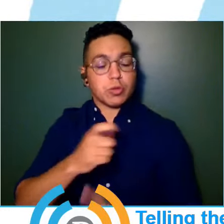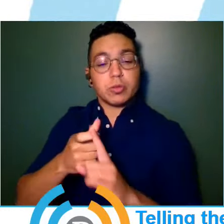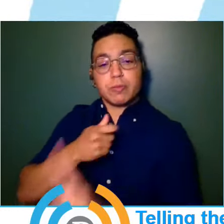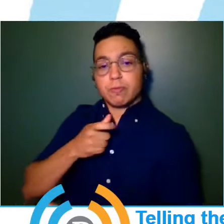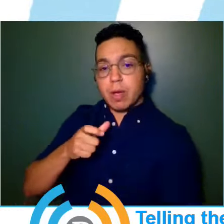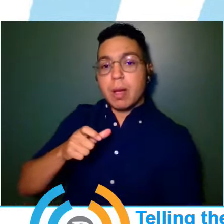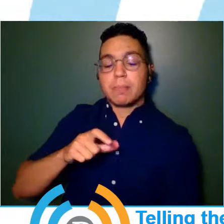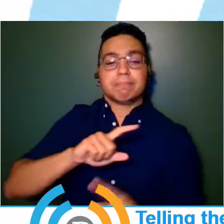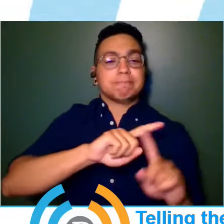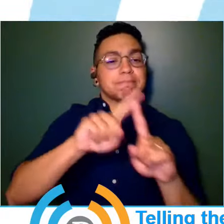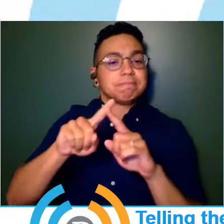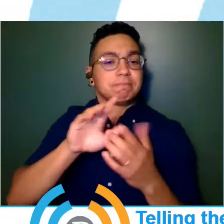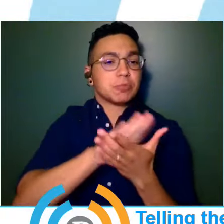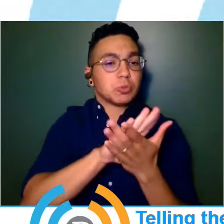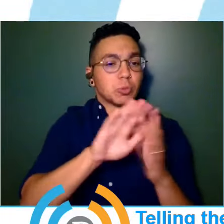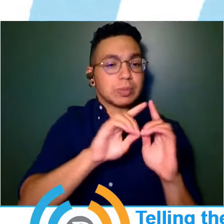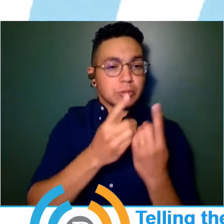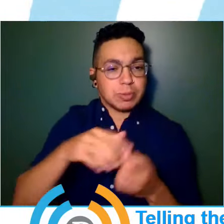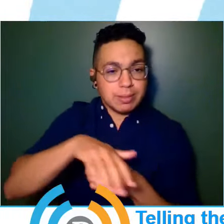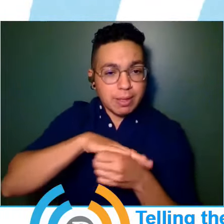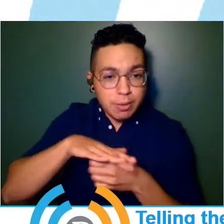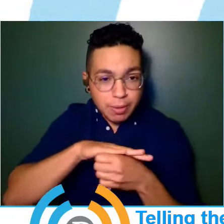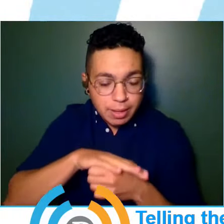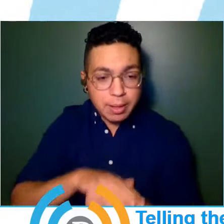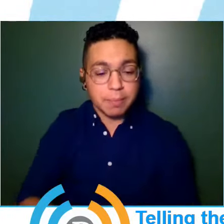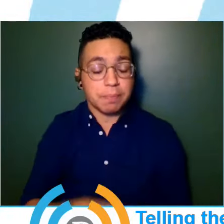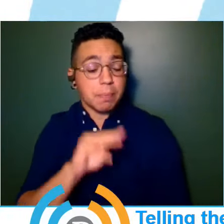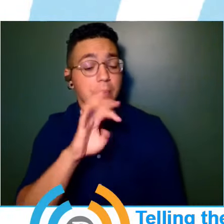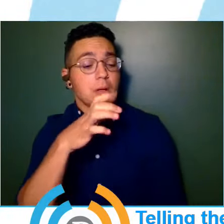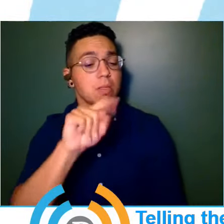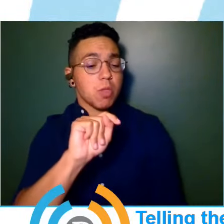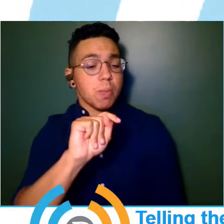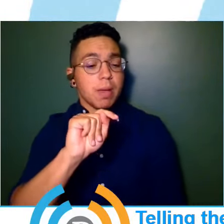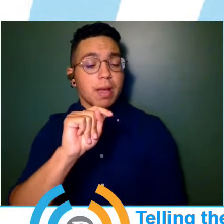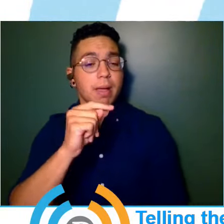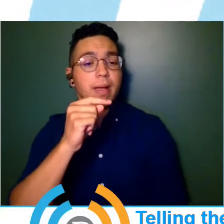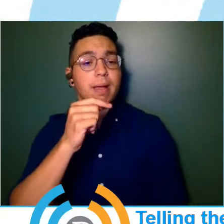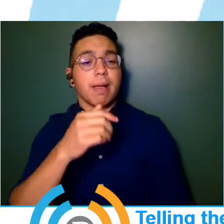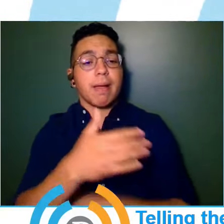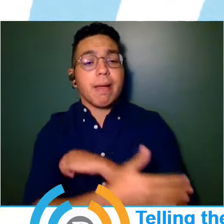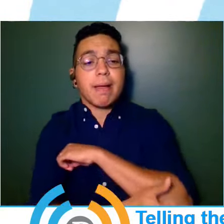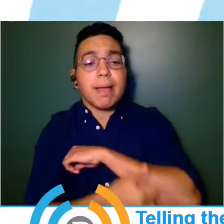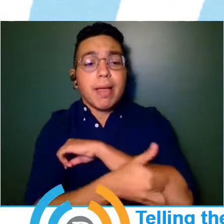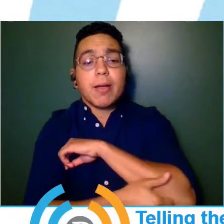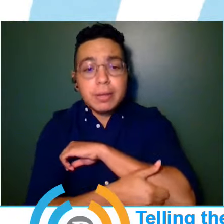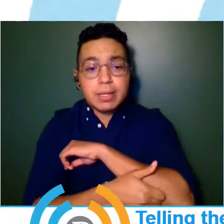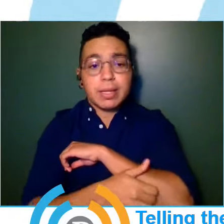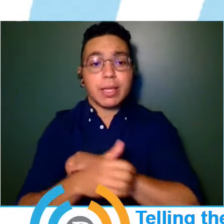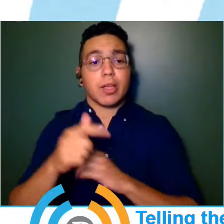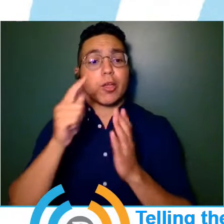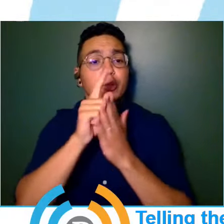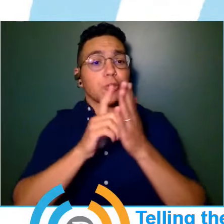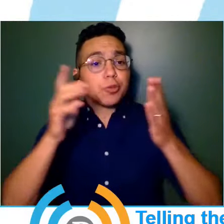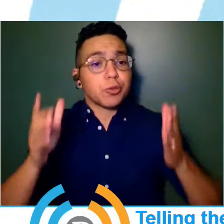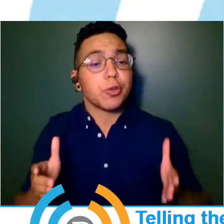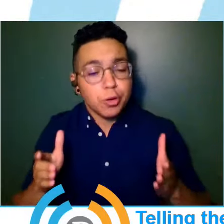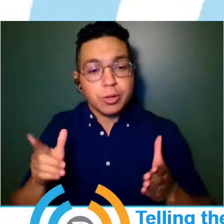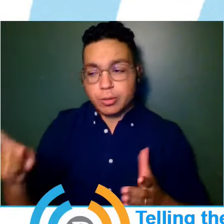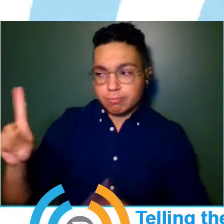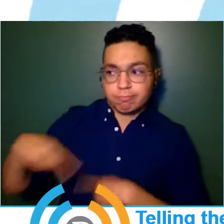school districts. Multnomah County Attorney Rod Underhill, who's a longtime district